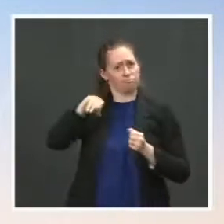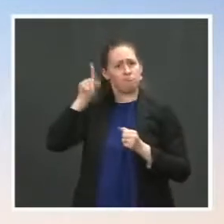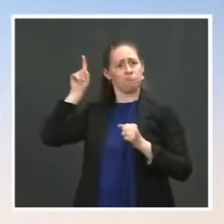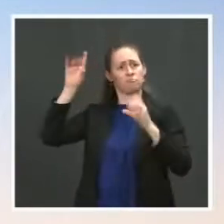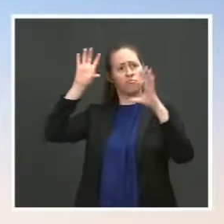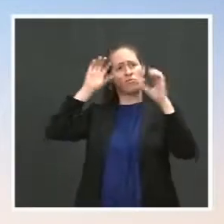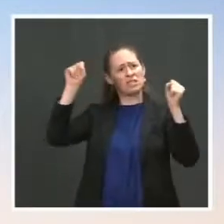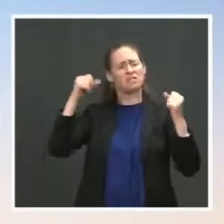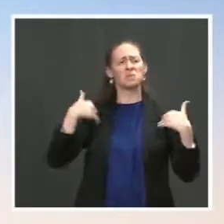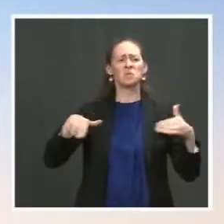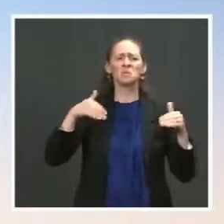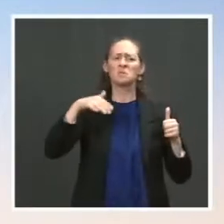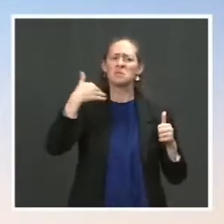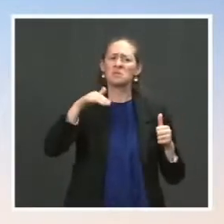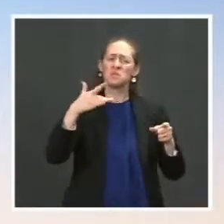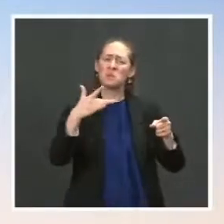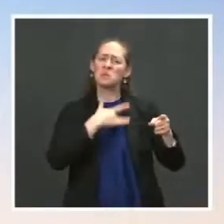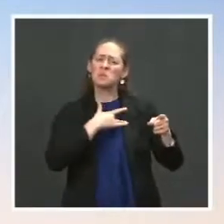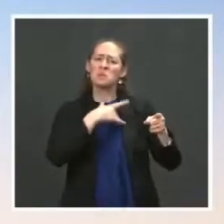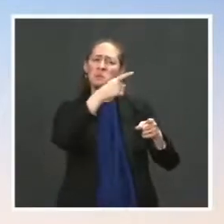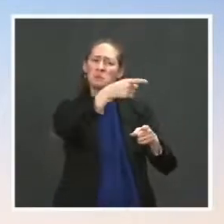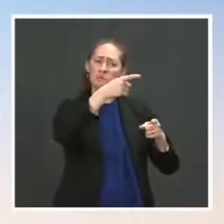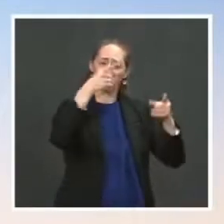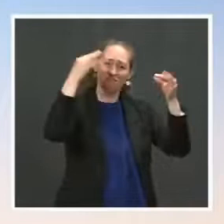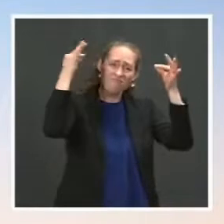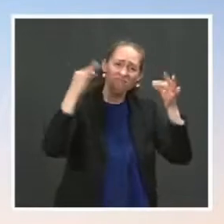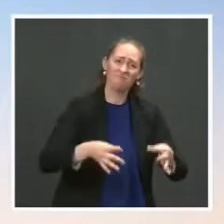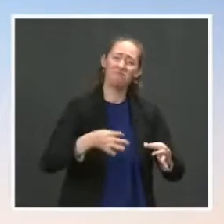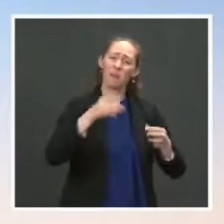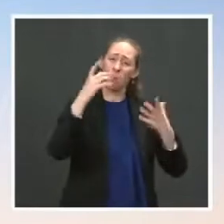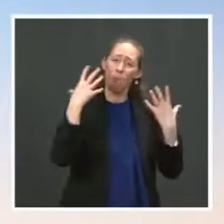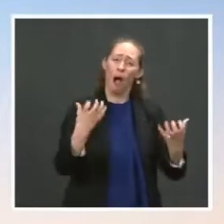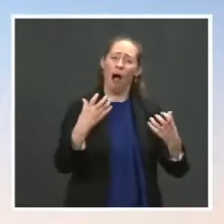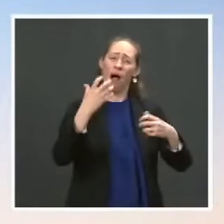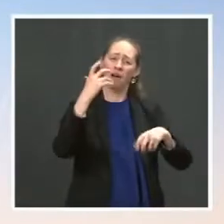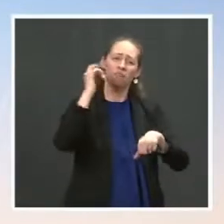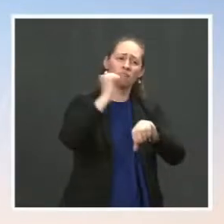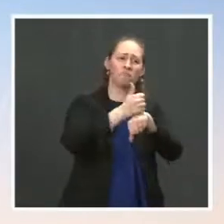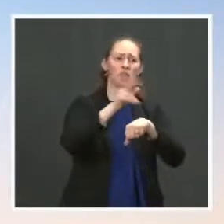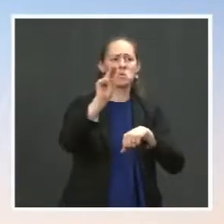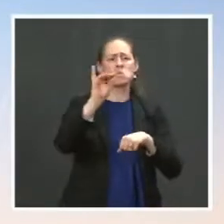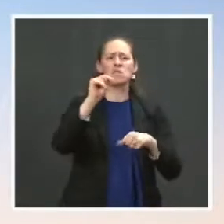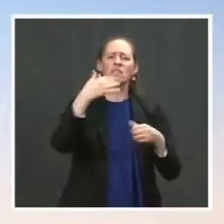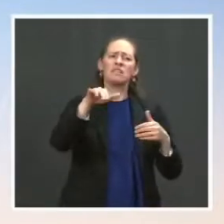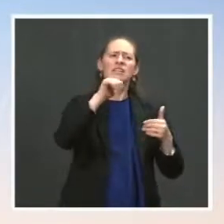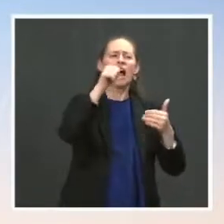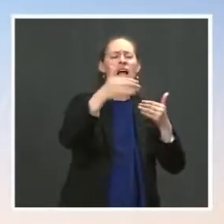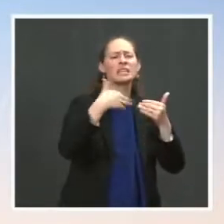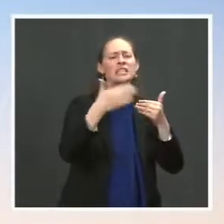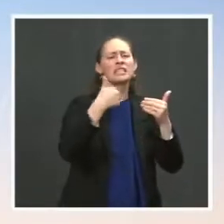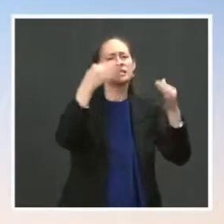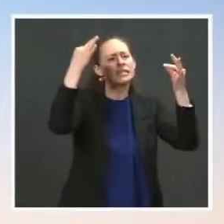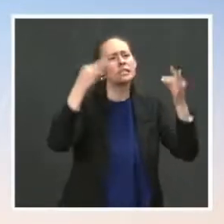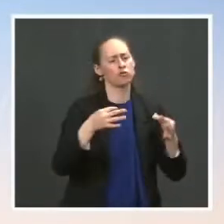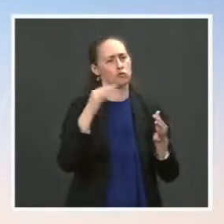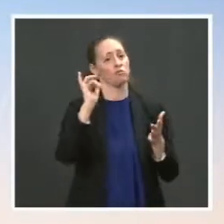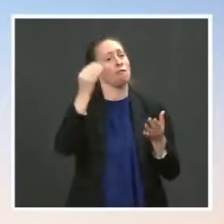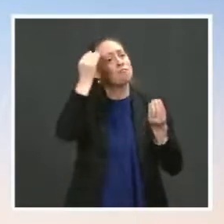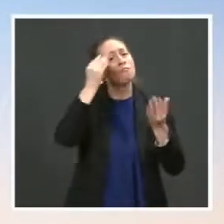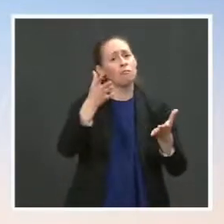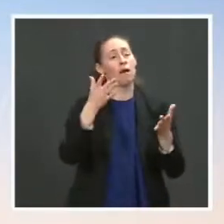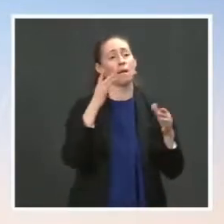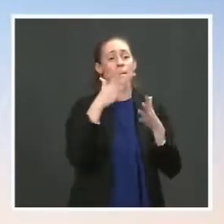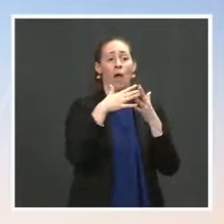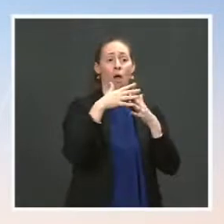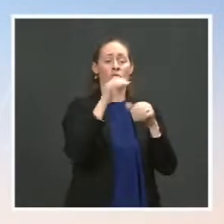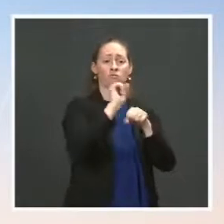for workers to make the choice to form a union. That's why the president's American Jobs Plan includes protecting the Right to Organize Act, which would